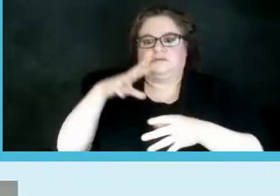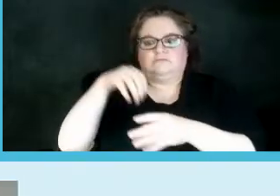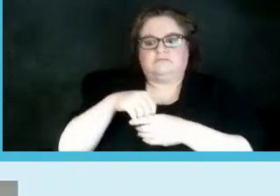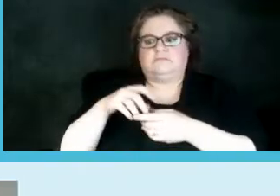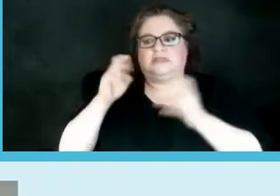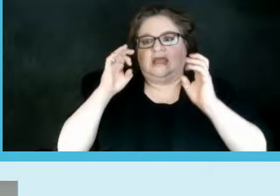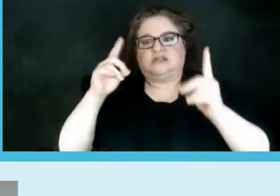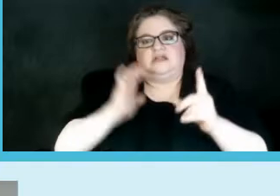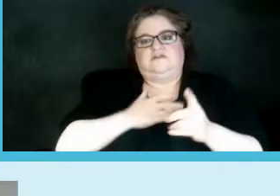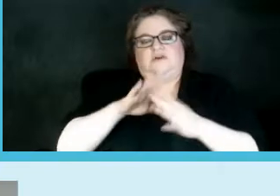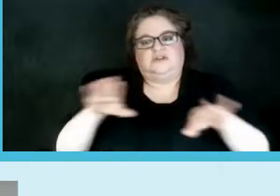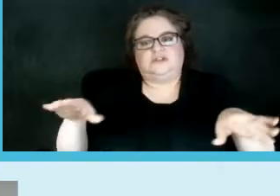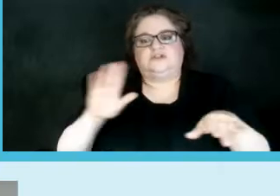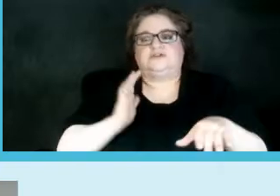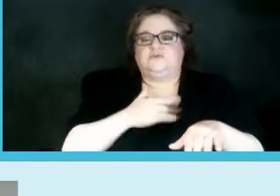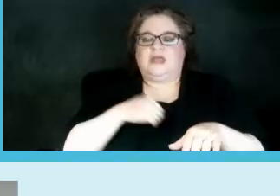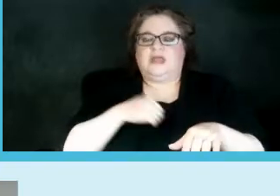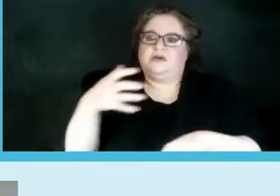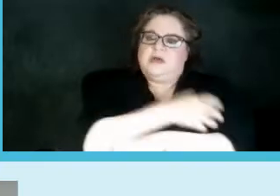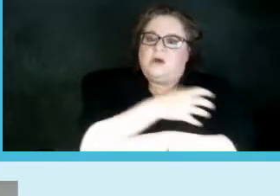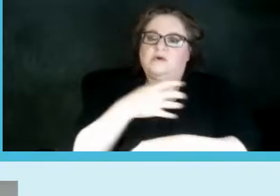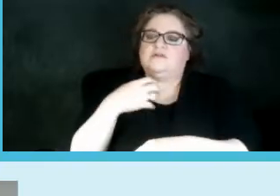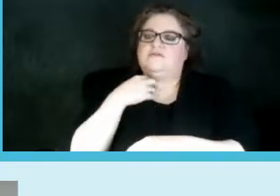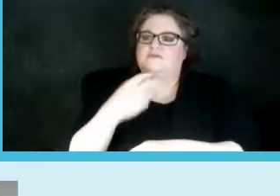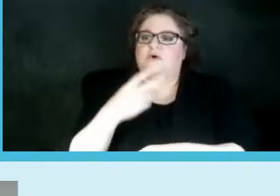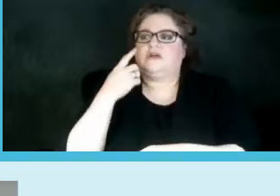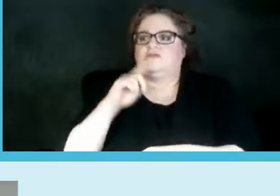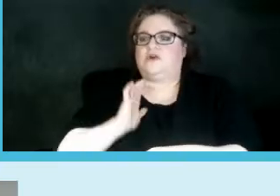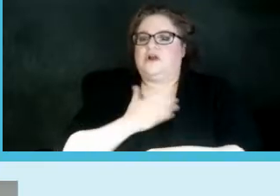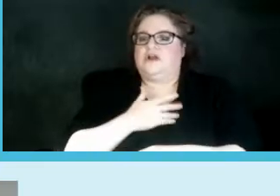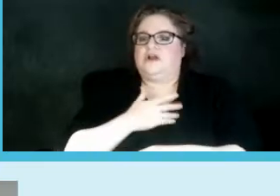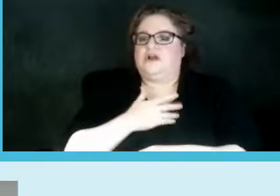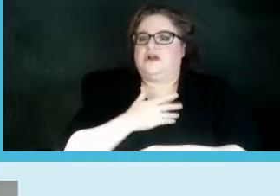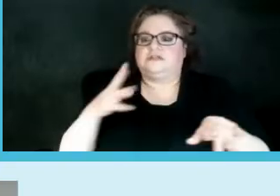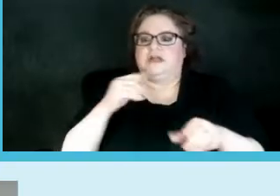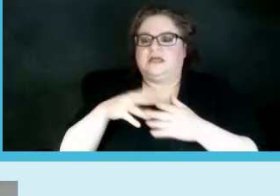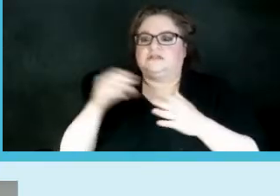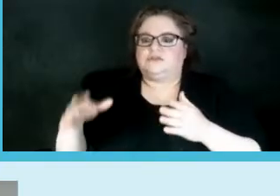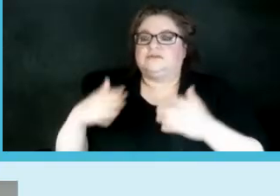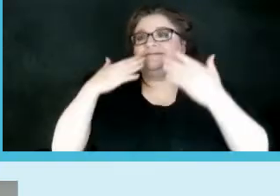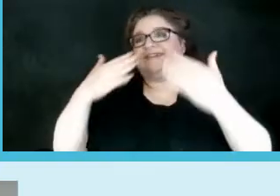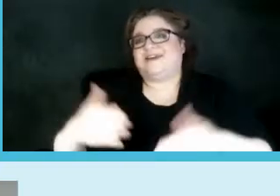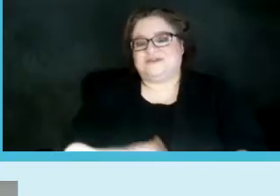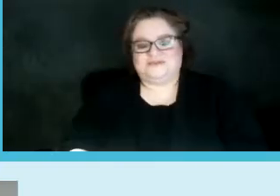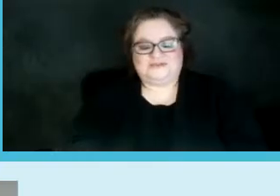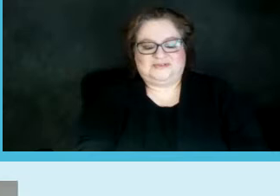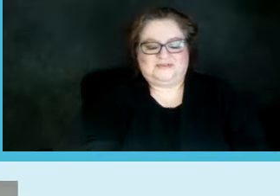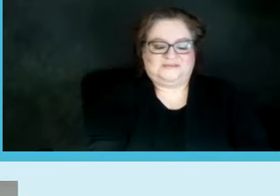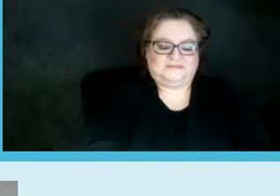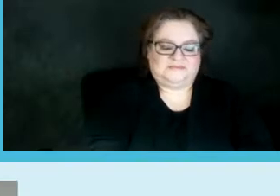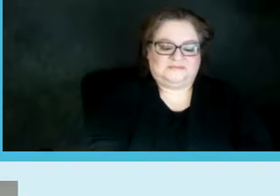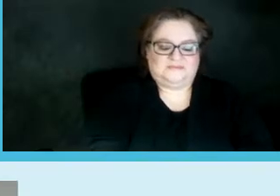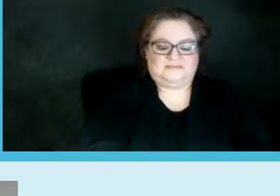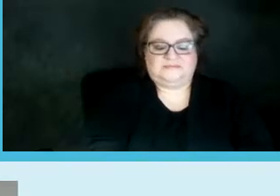are part of a powerful voice on behalf of our children and students. Thank you. Thank